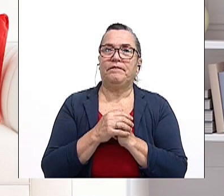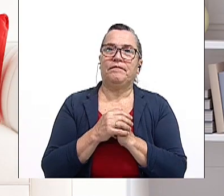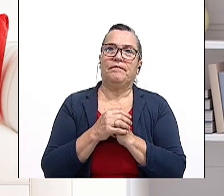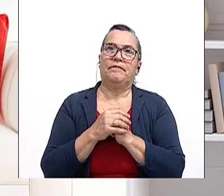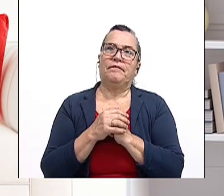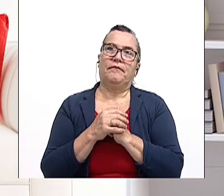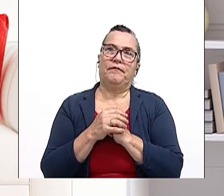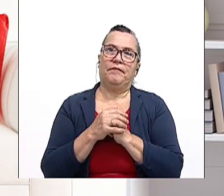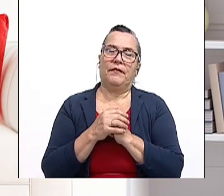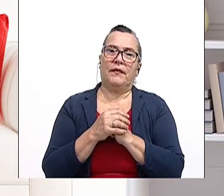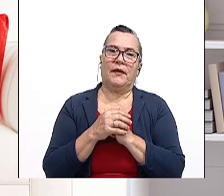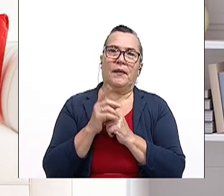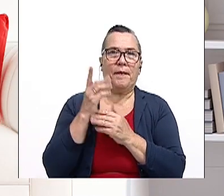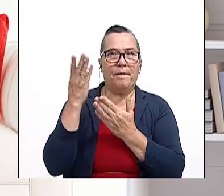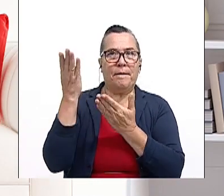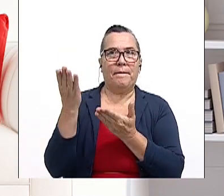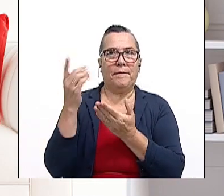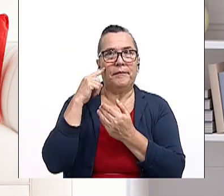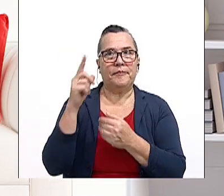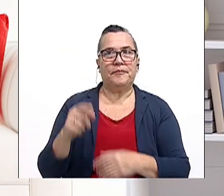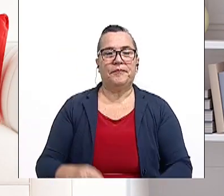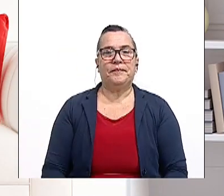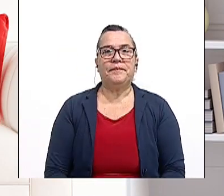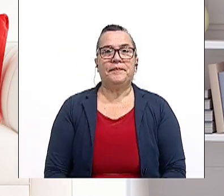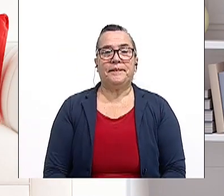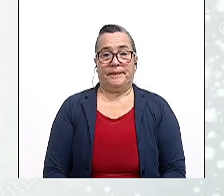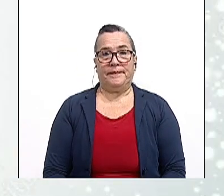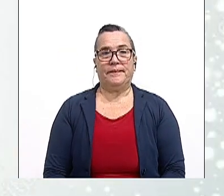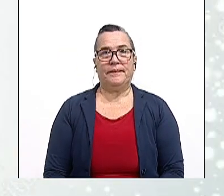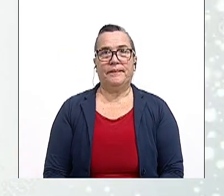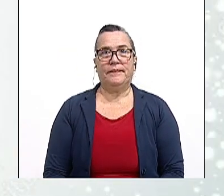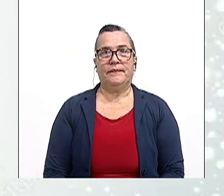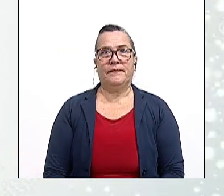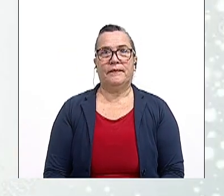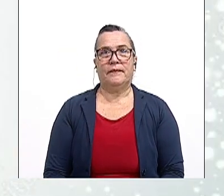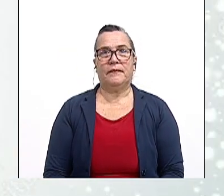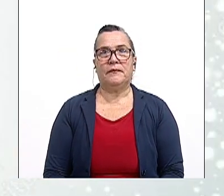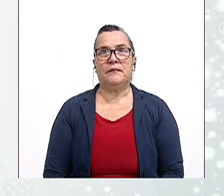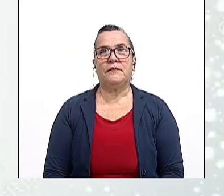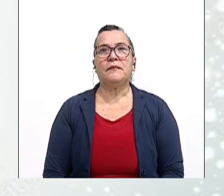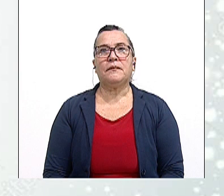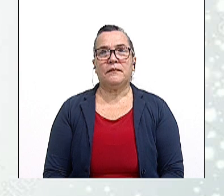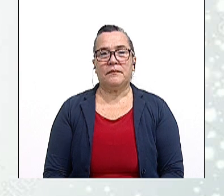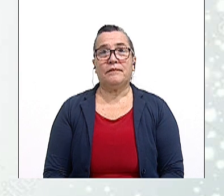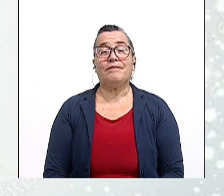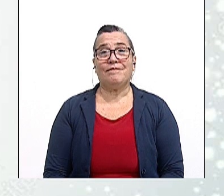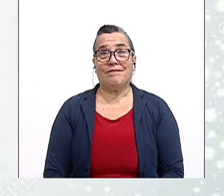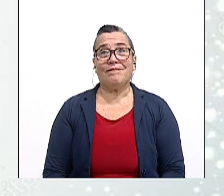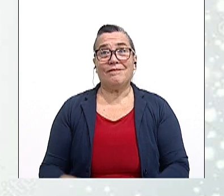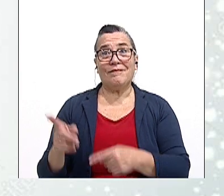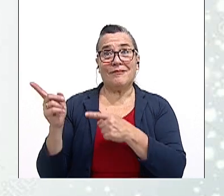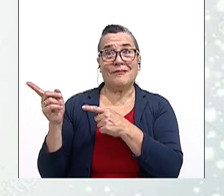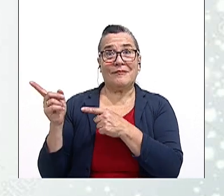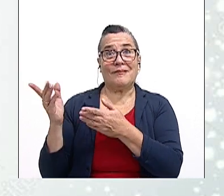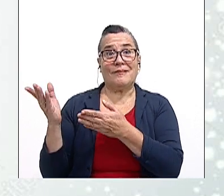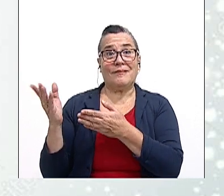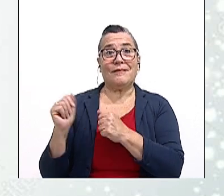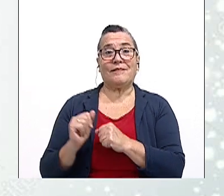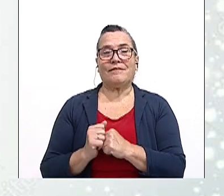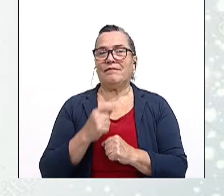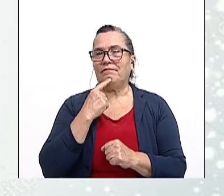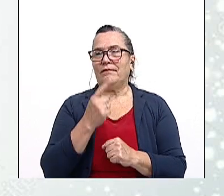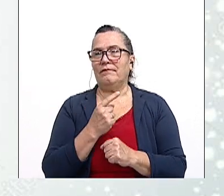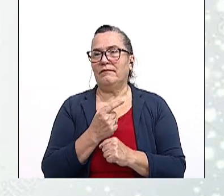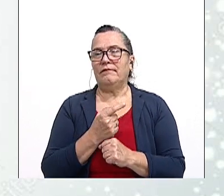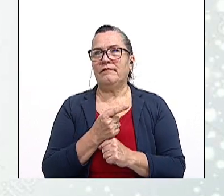look at these pictures, please. Okay, here. So it says,